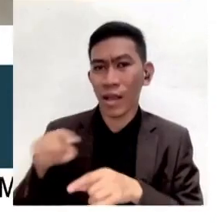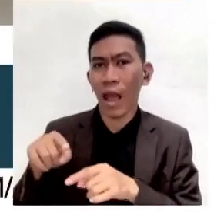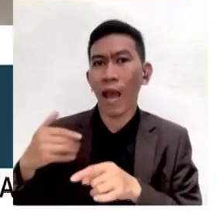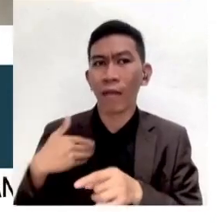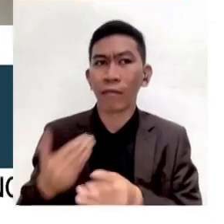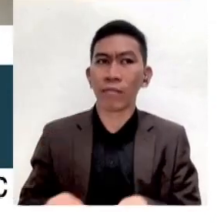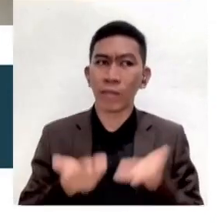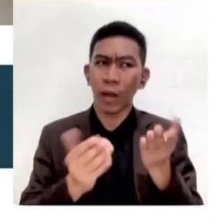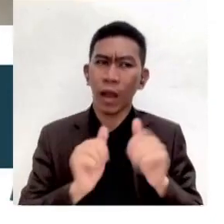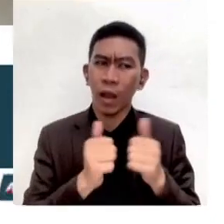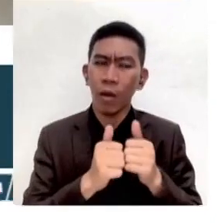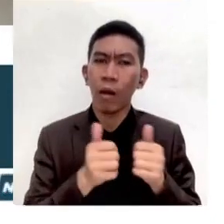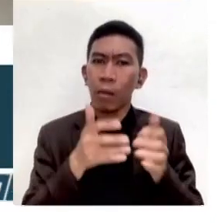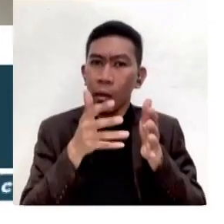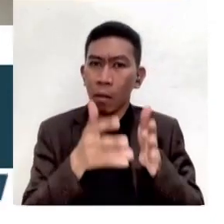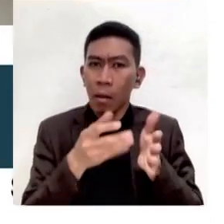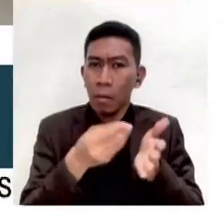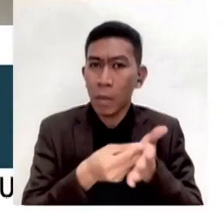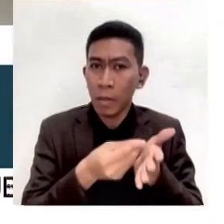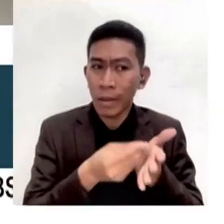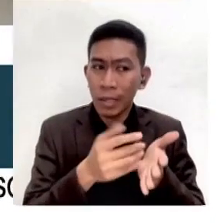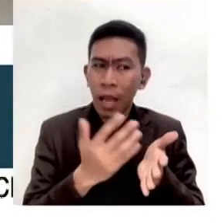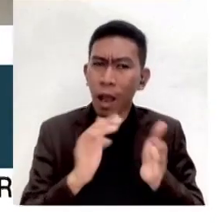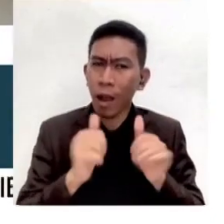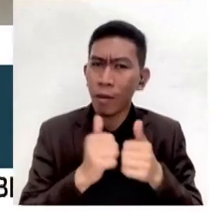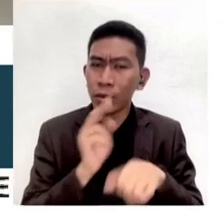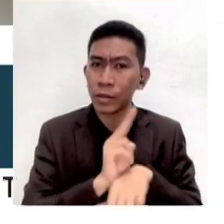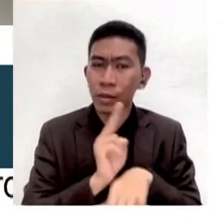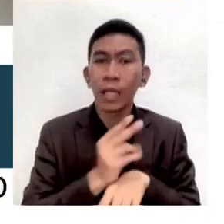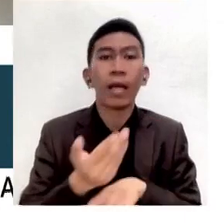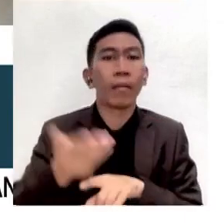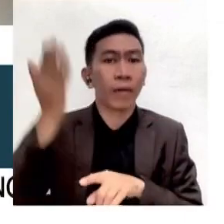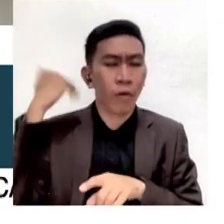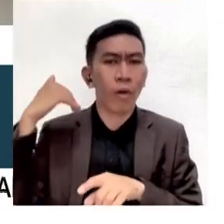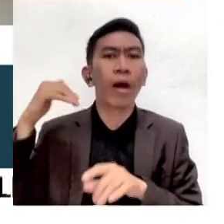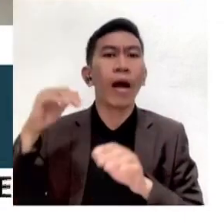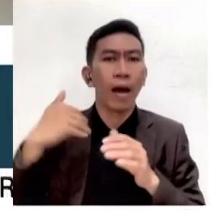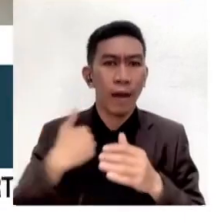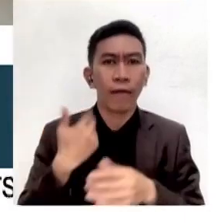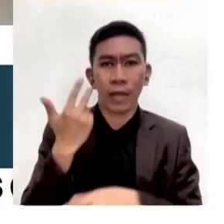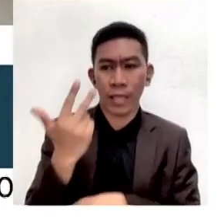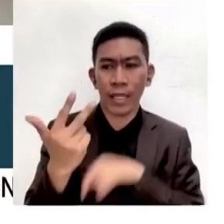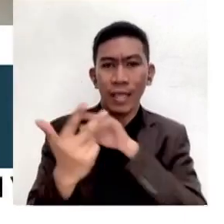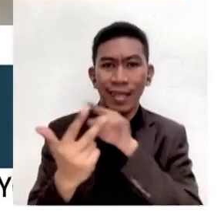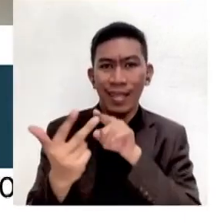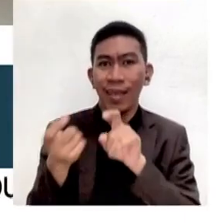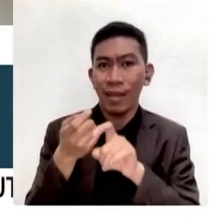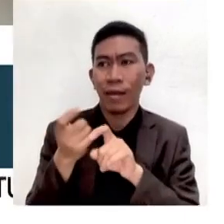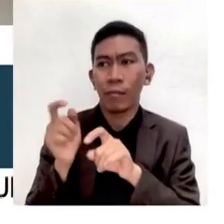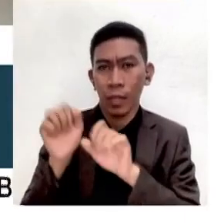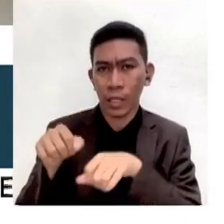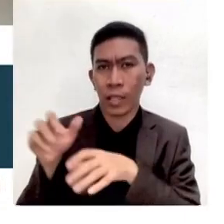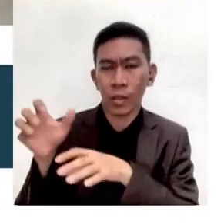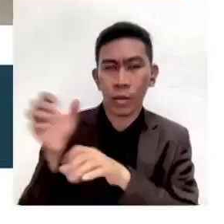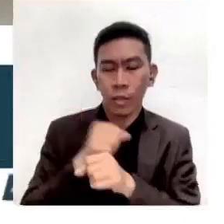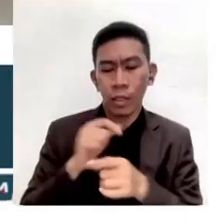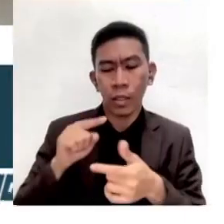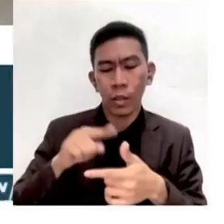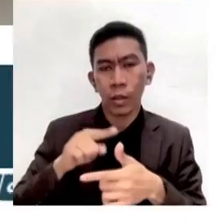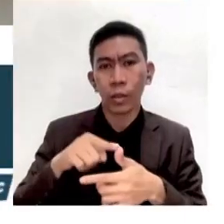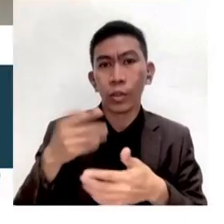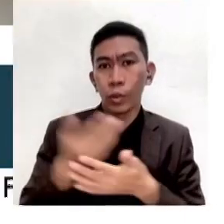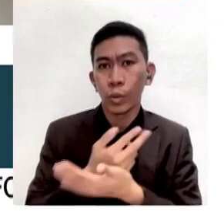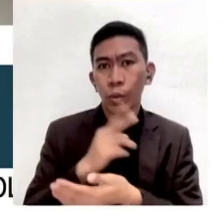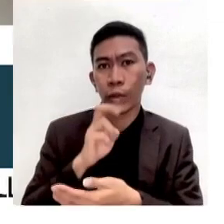tapped. In the past, there are only three sources: new revenues, excess revenue